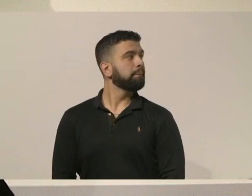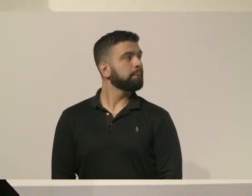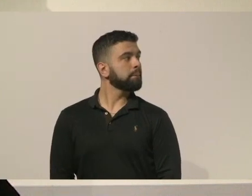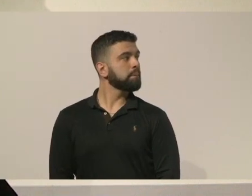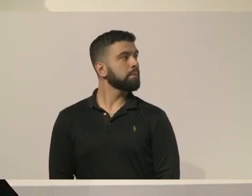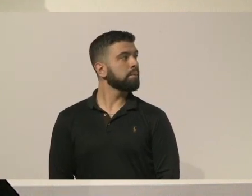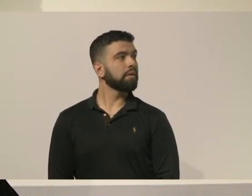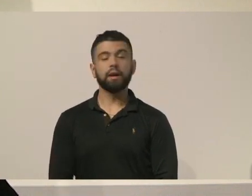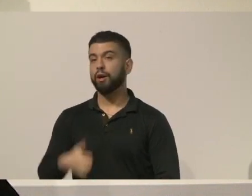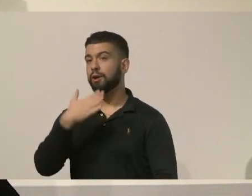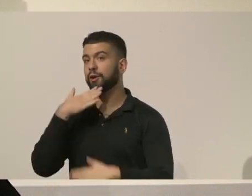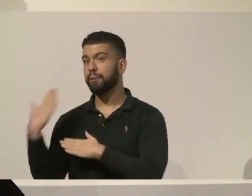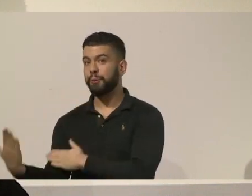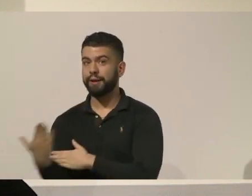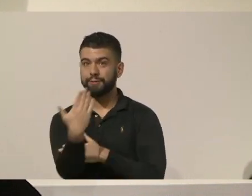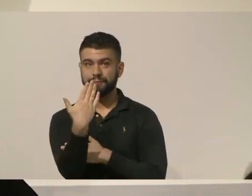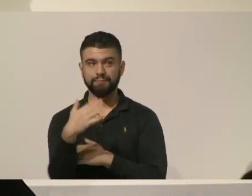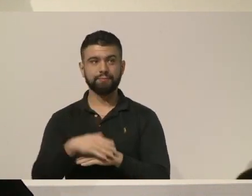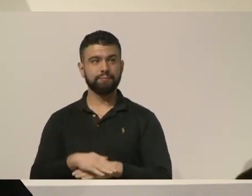Good morning.